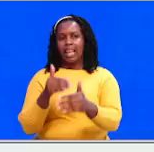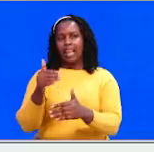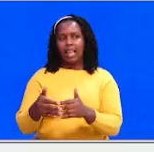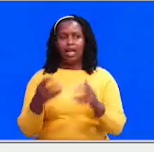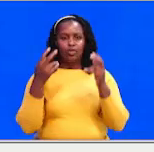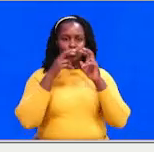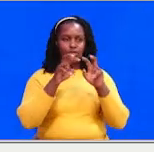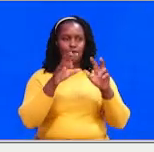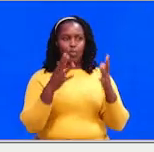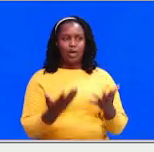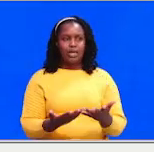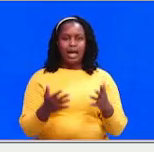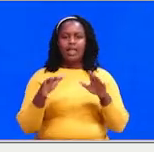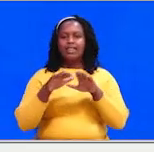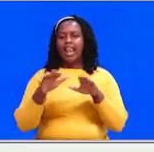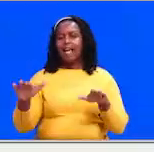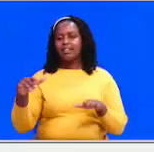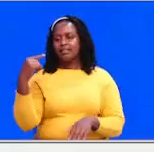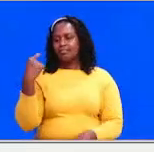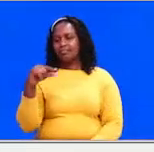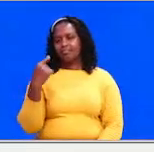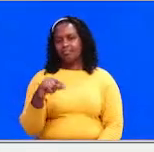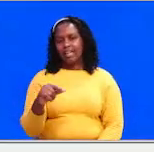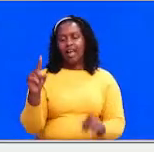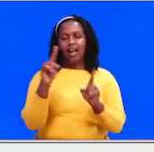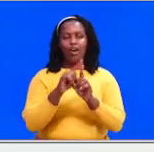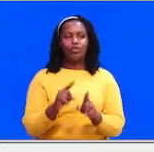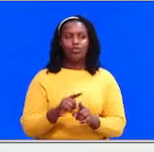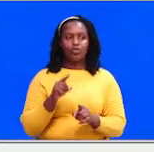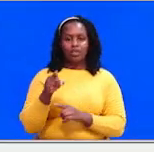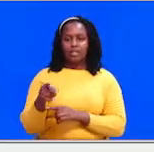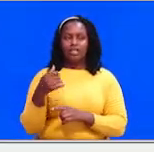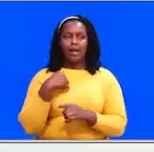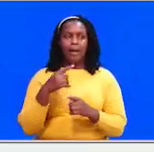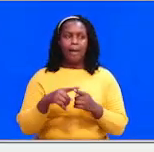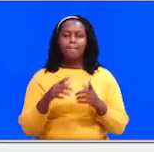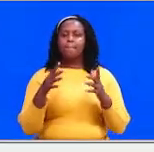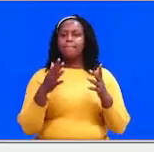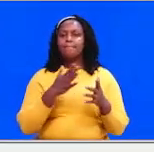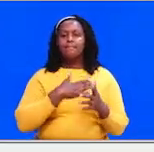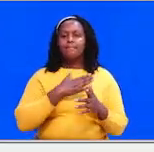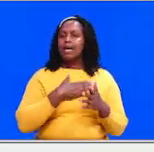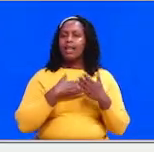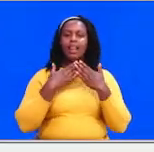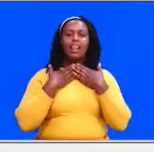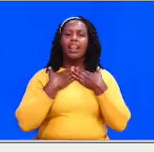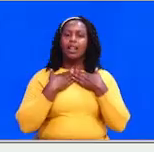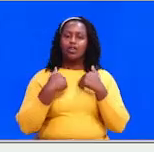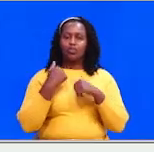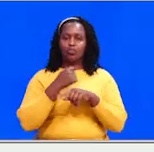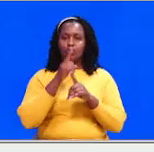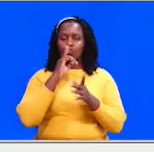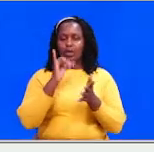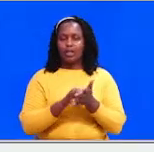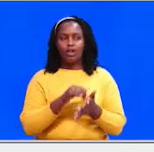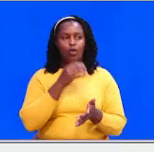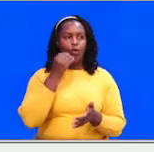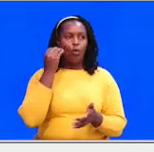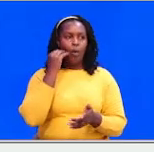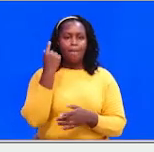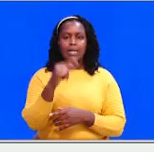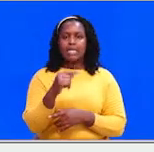the lawn is green. Mm-hmm. And this has been my biggest desire, to have a lawn that is green and that is really